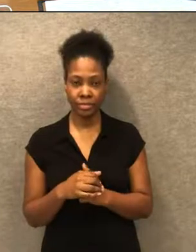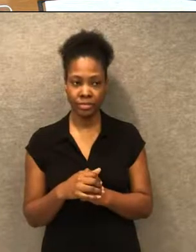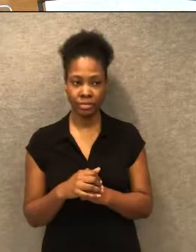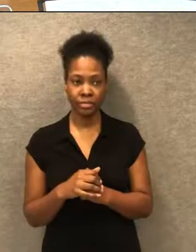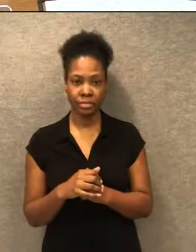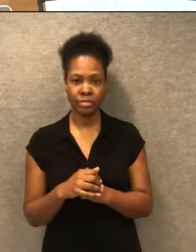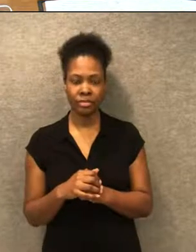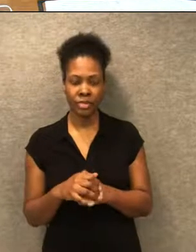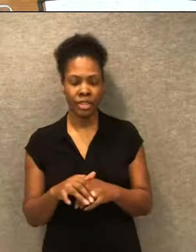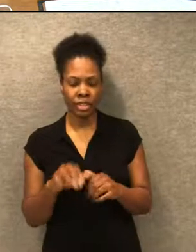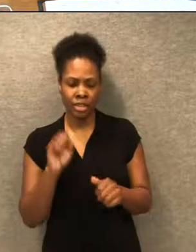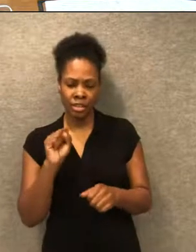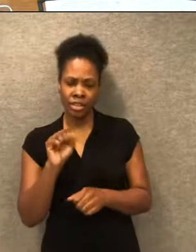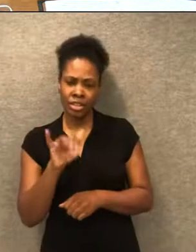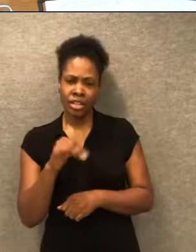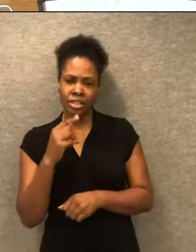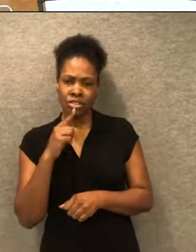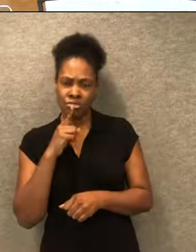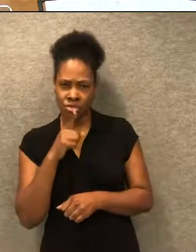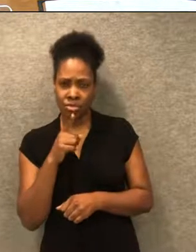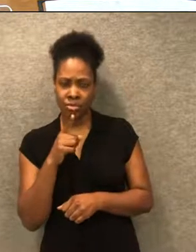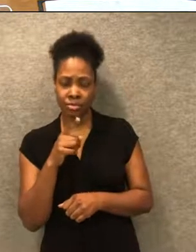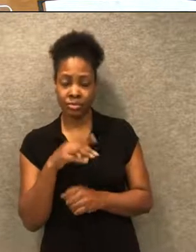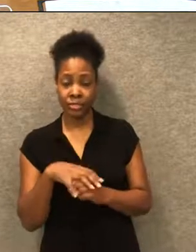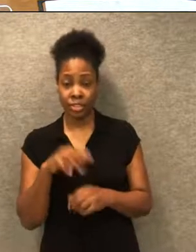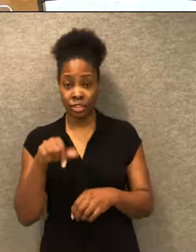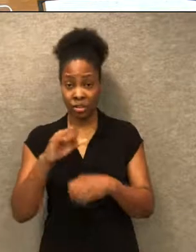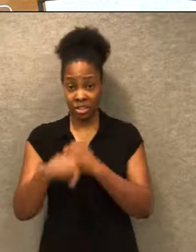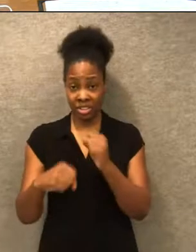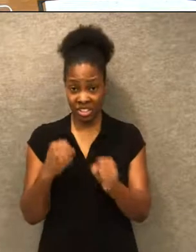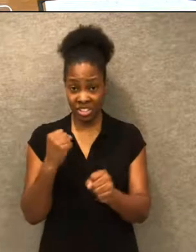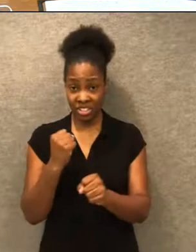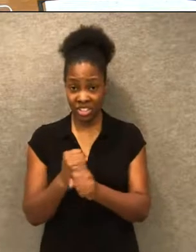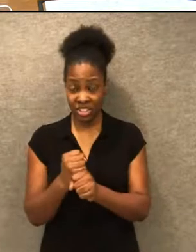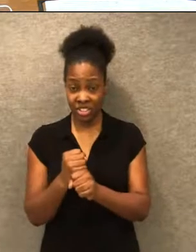and that is true. So, you know, this year alone has been very